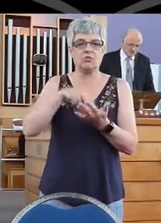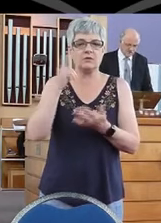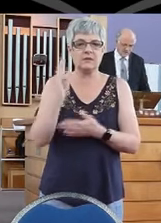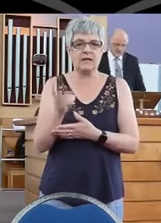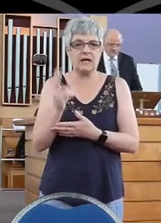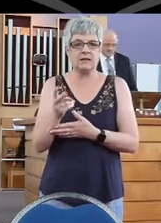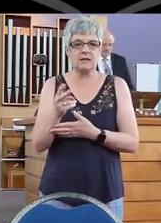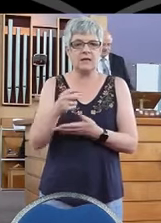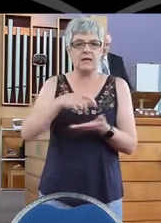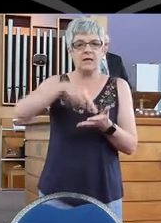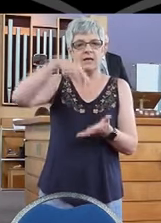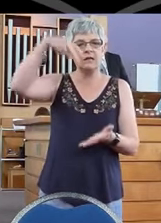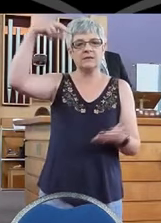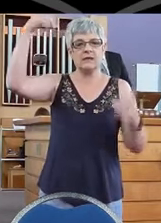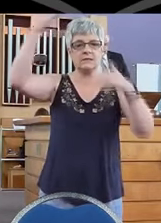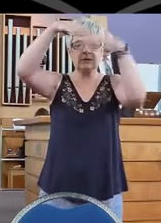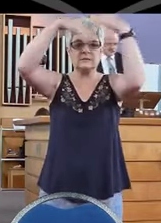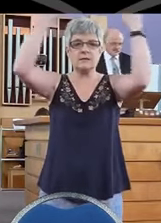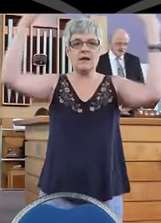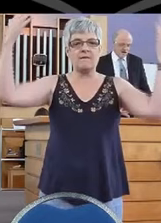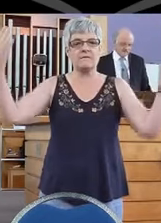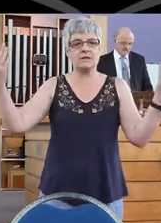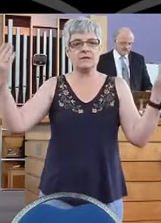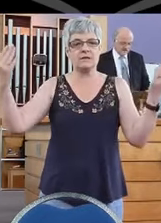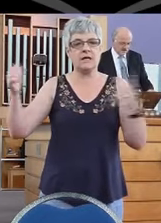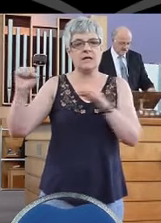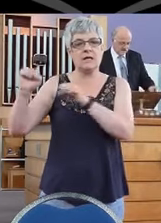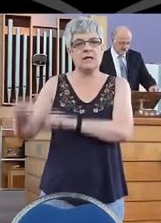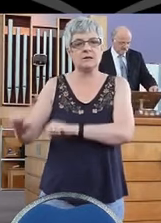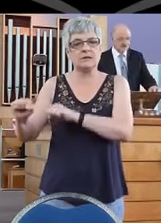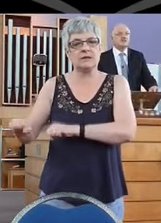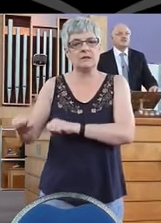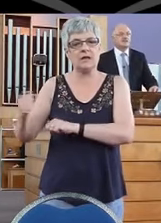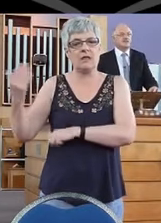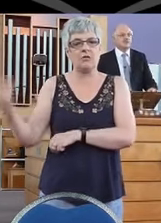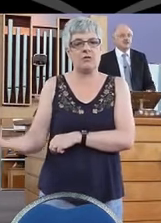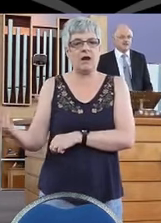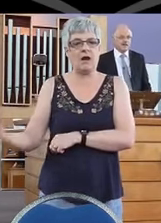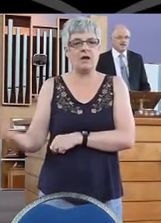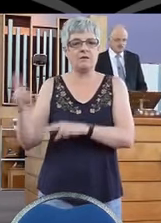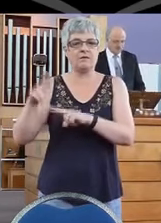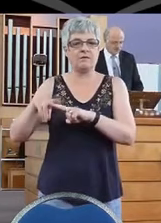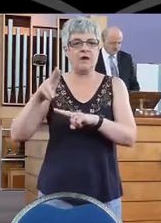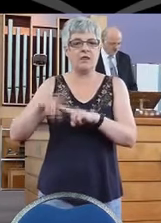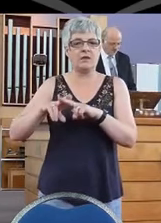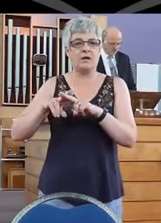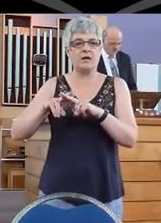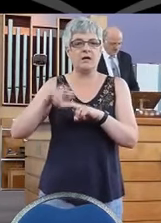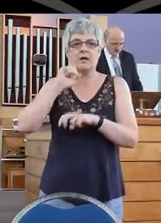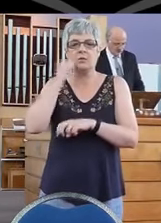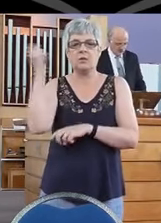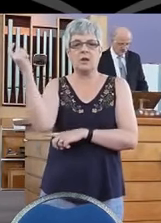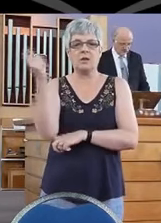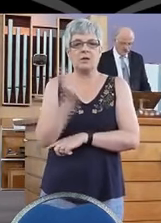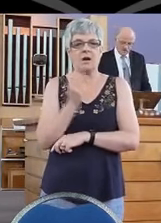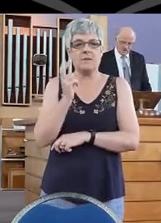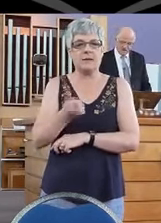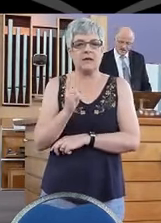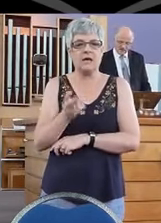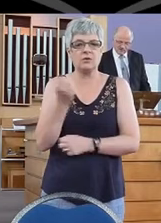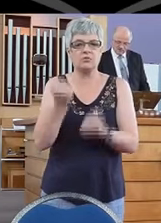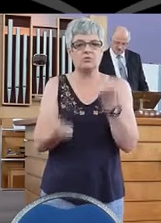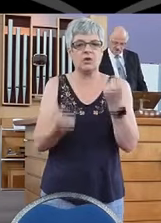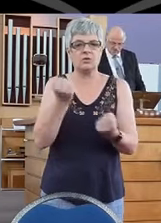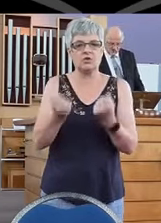day he rose again. He ascended into heaven. He is seated at the right hand of the Father, and he will